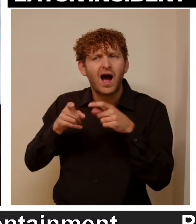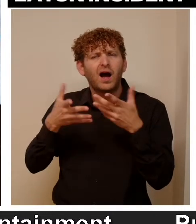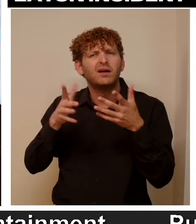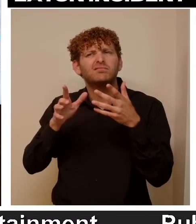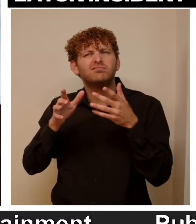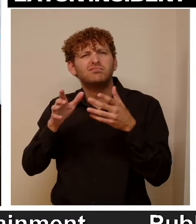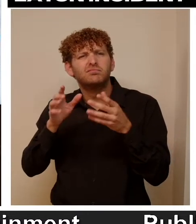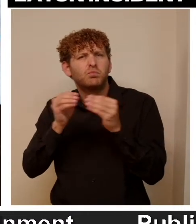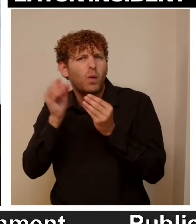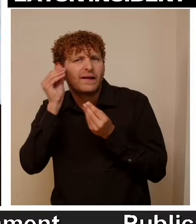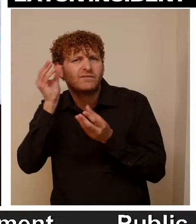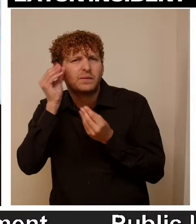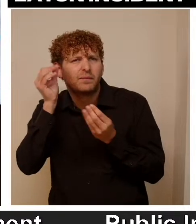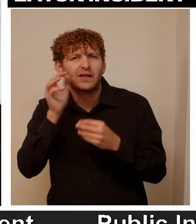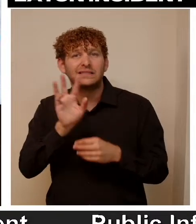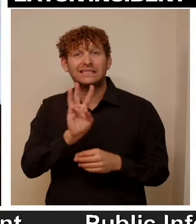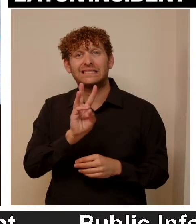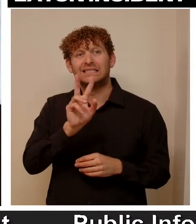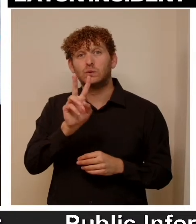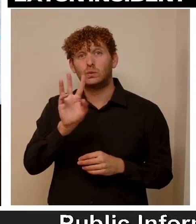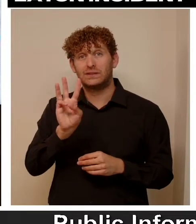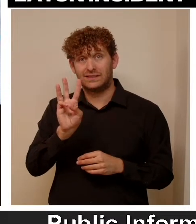is